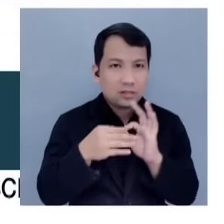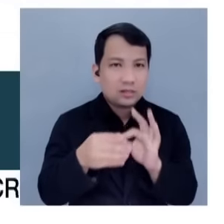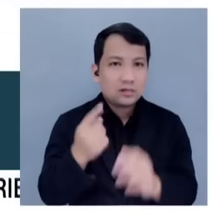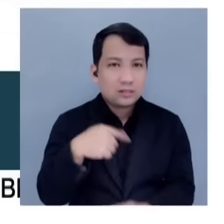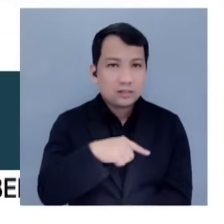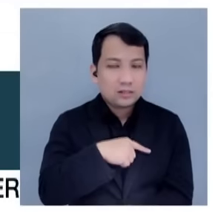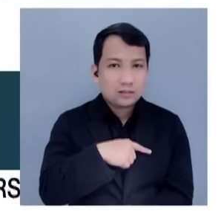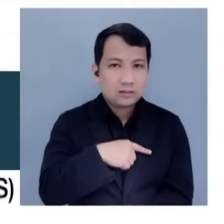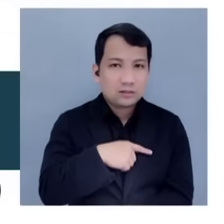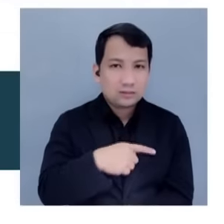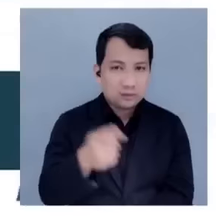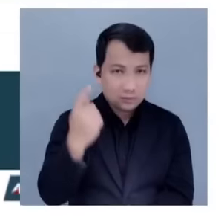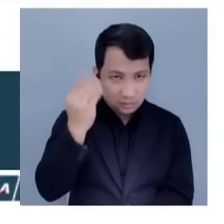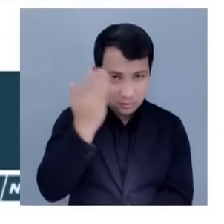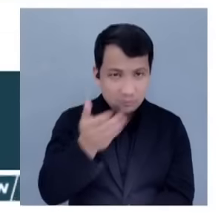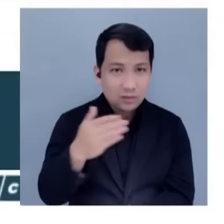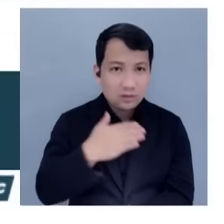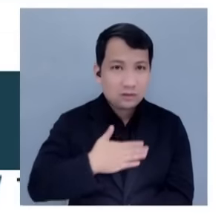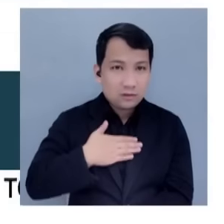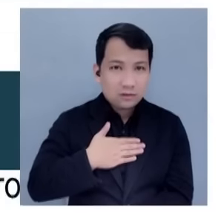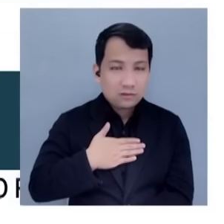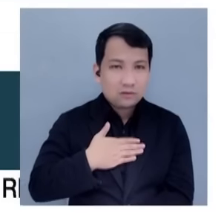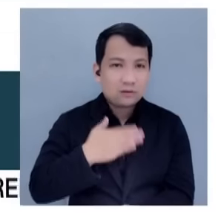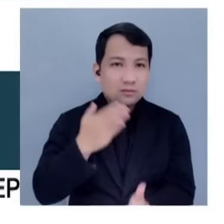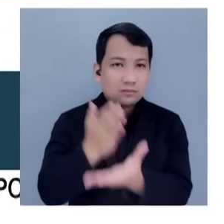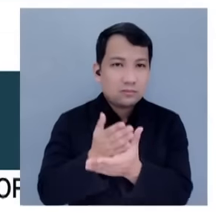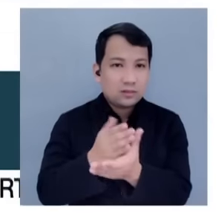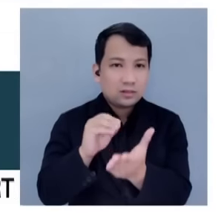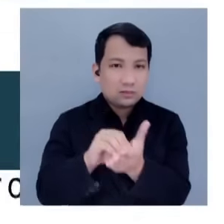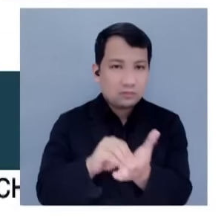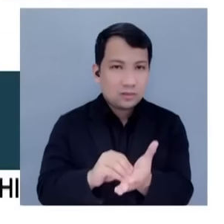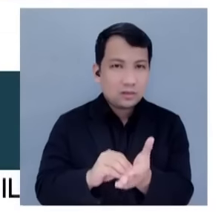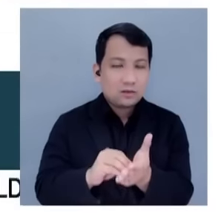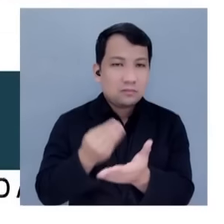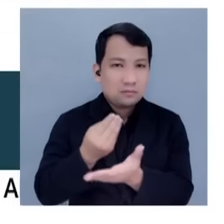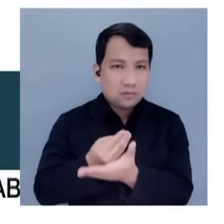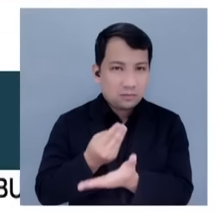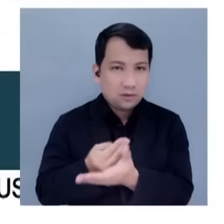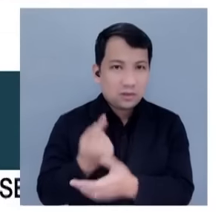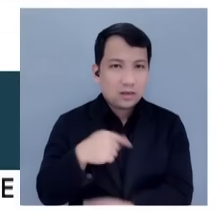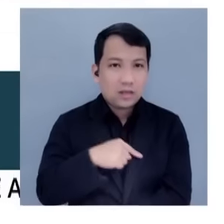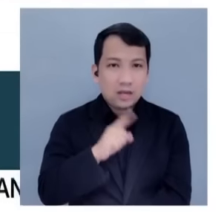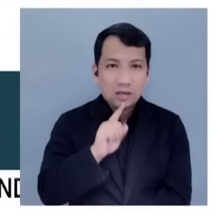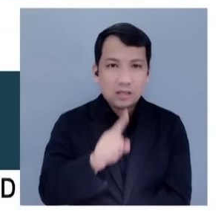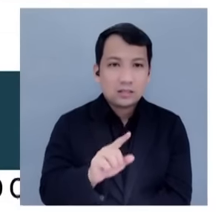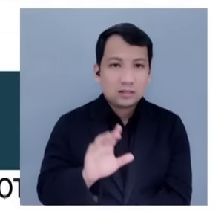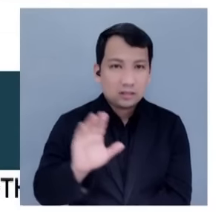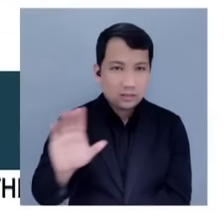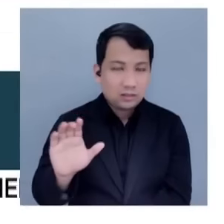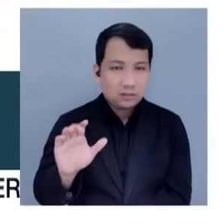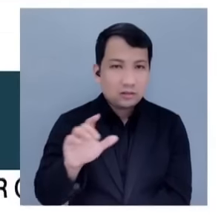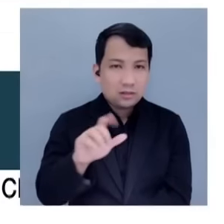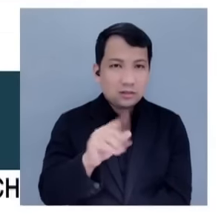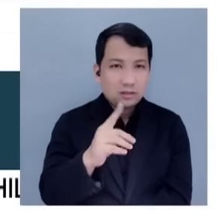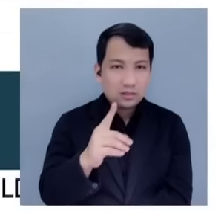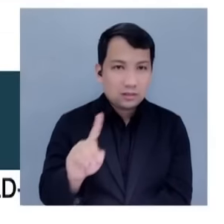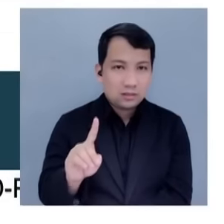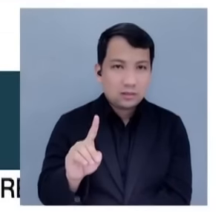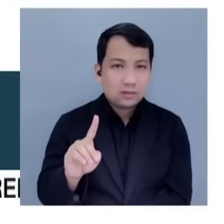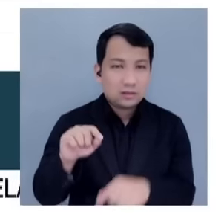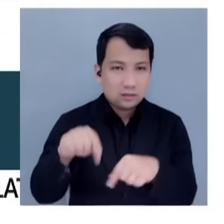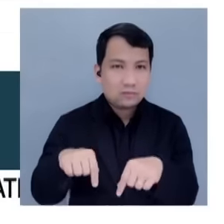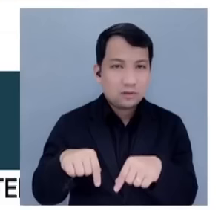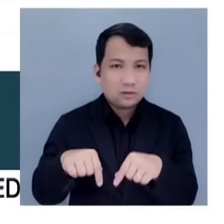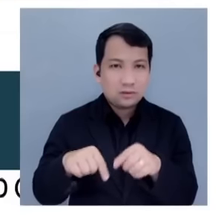agencies, please stop putting money on your ads on these channels that